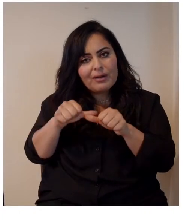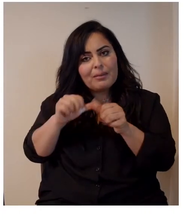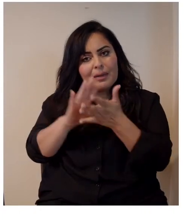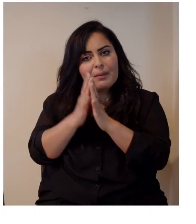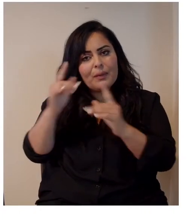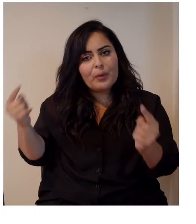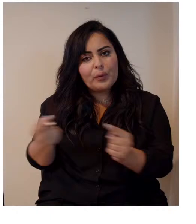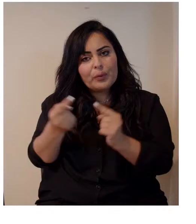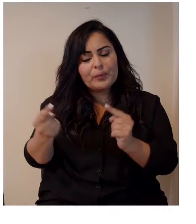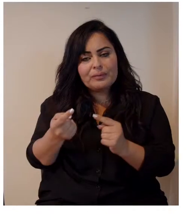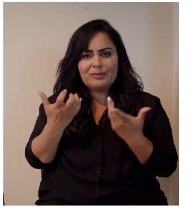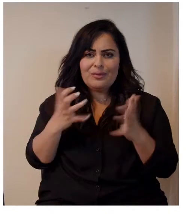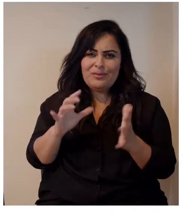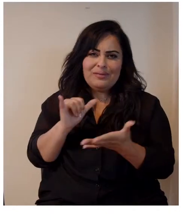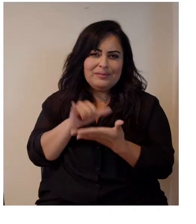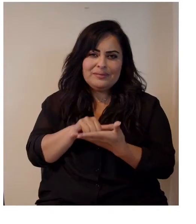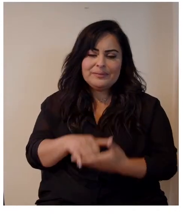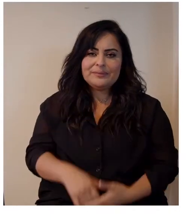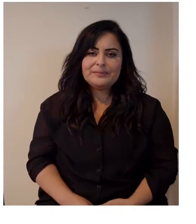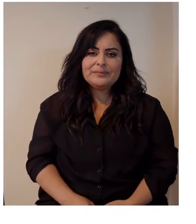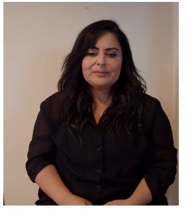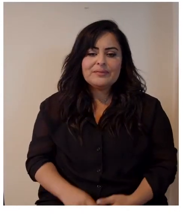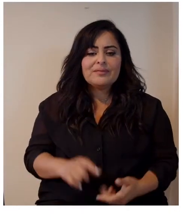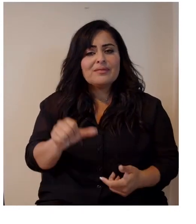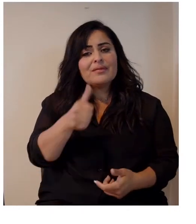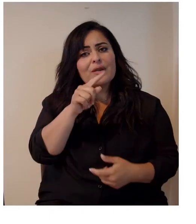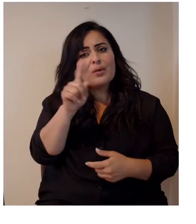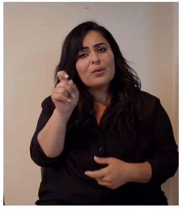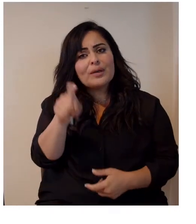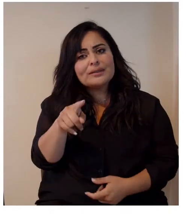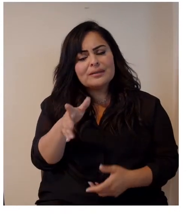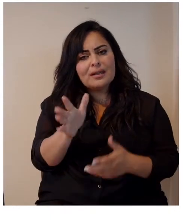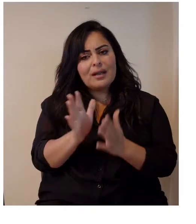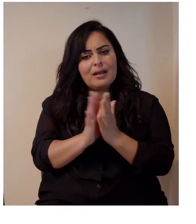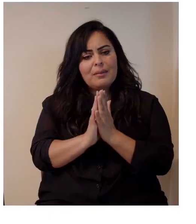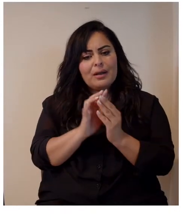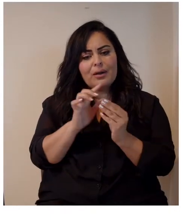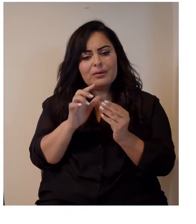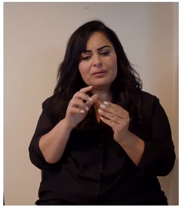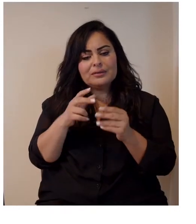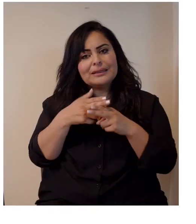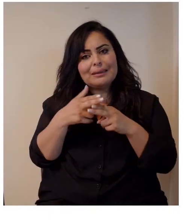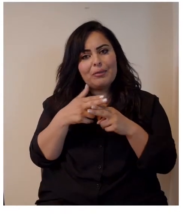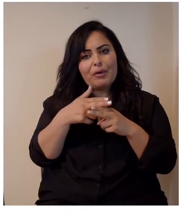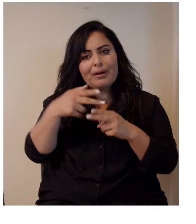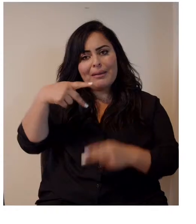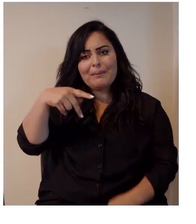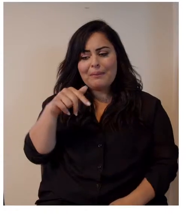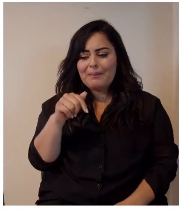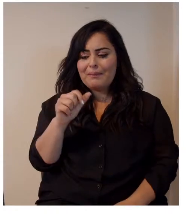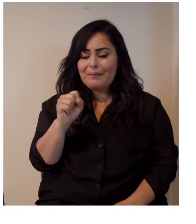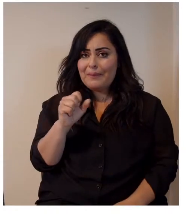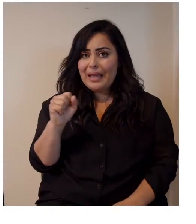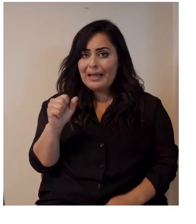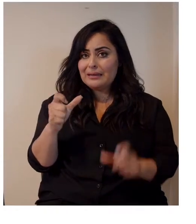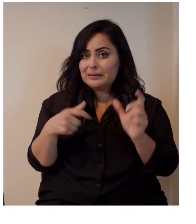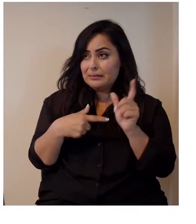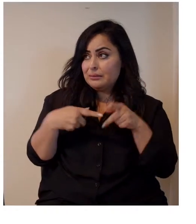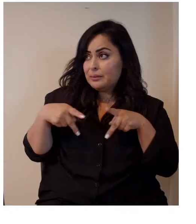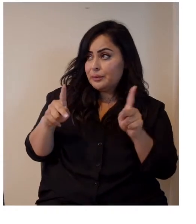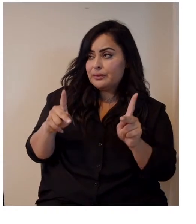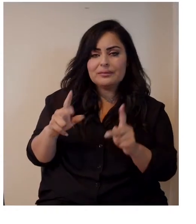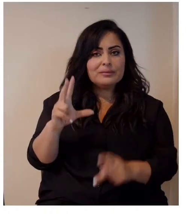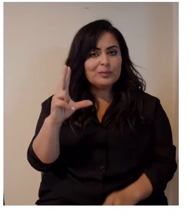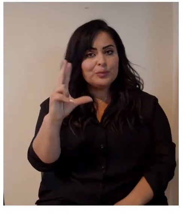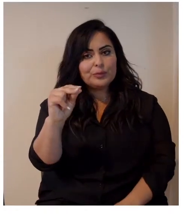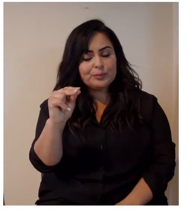hurt. There's some questions about whether or not we're giving temporary passes to people, and that's just a no.